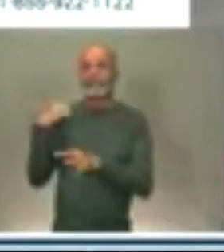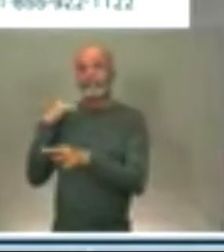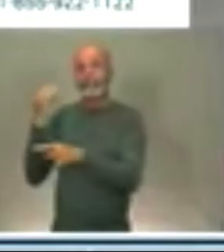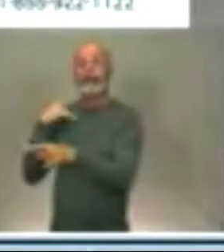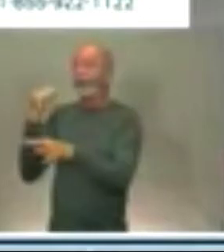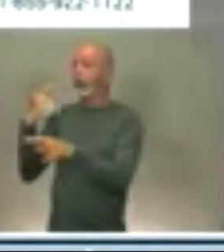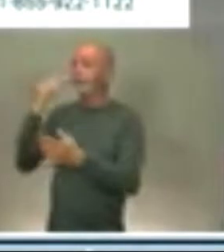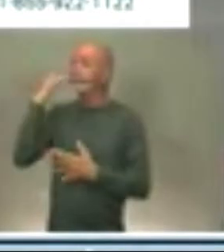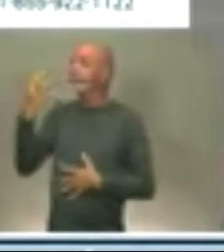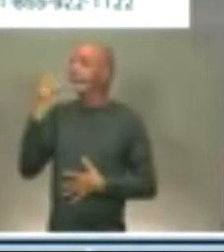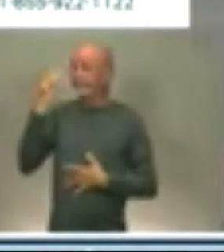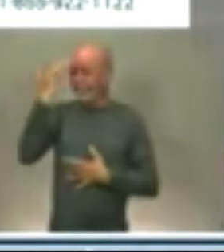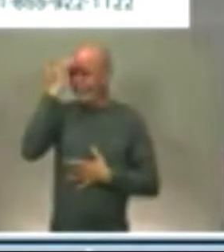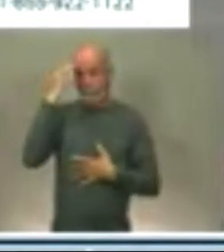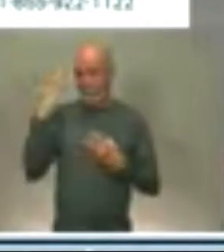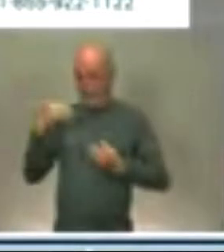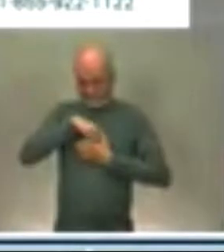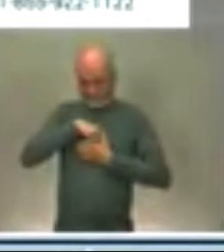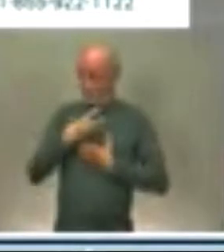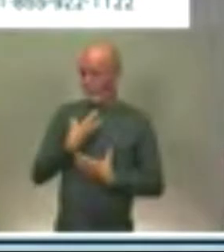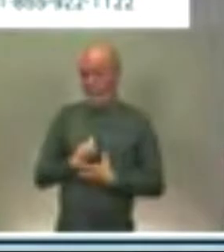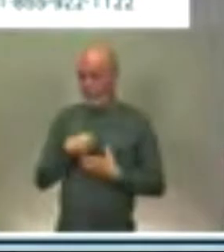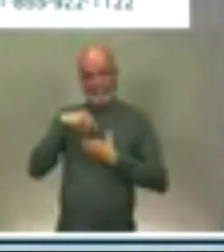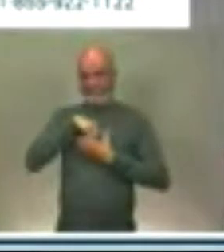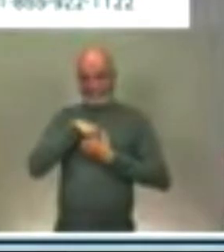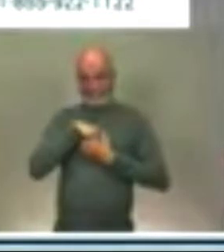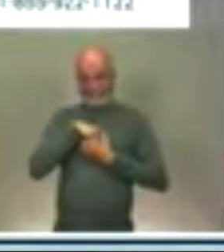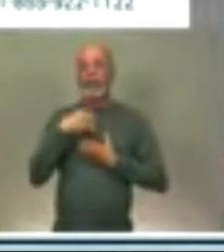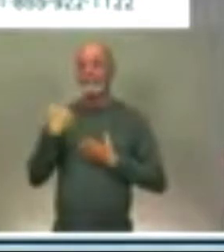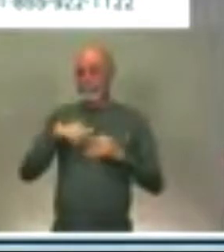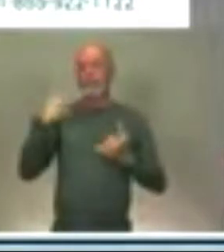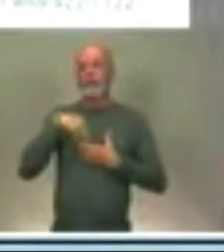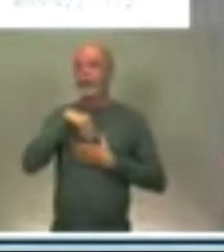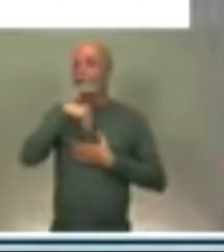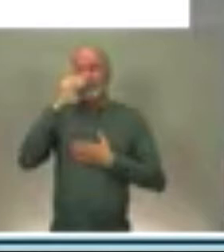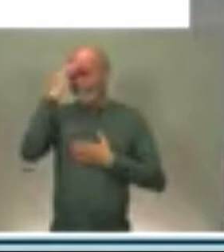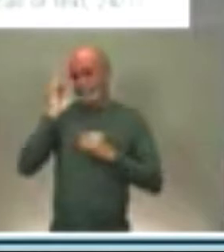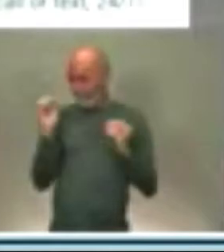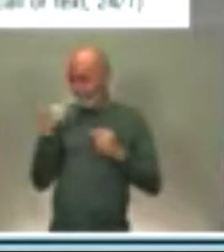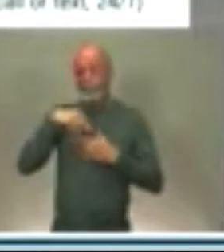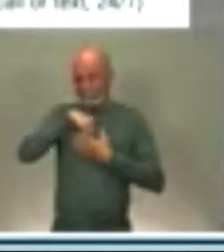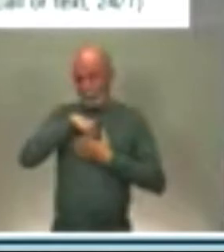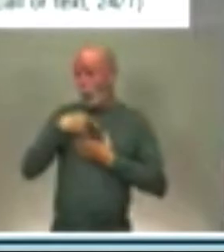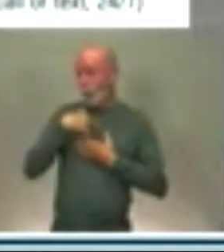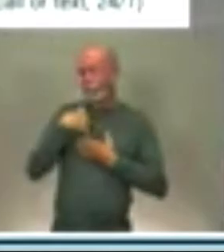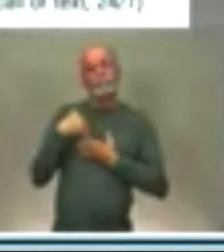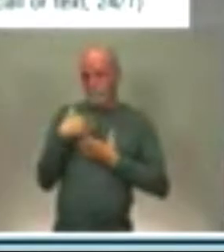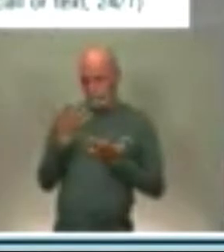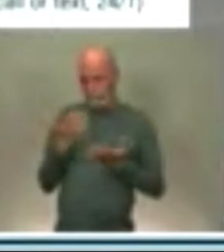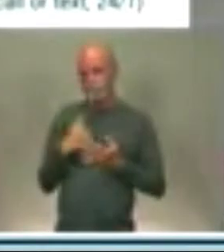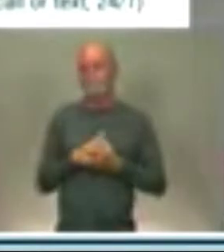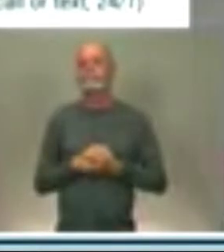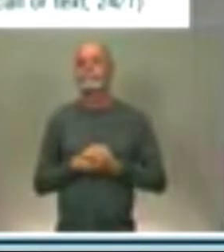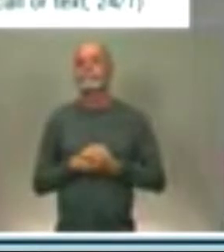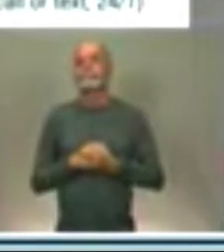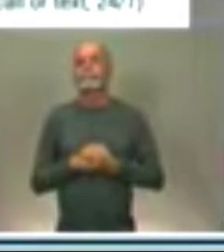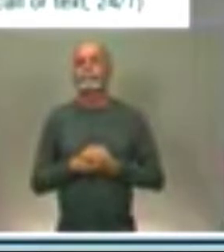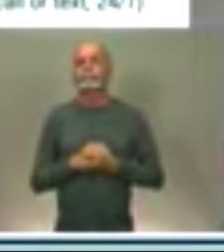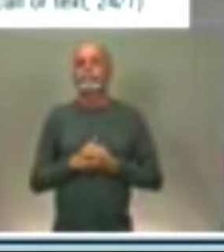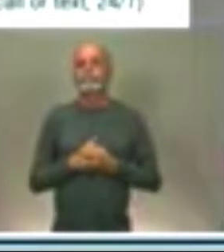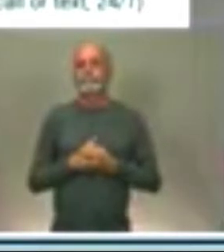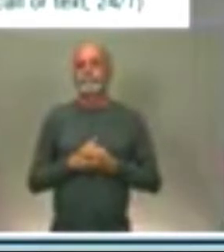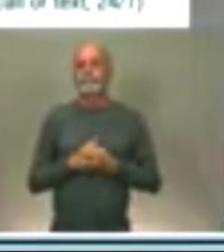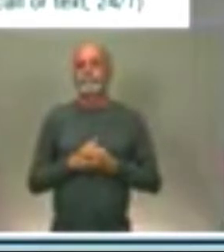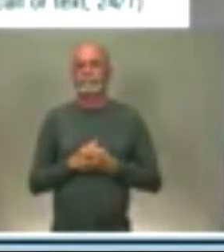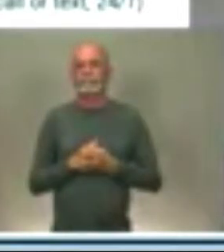travelers who need it and to close contacts of confirmed cases and anyone else who is directed by public health to get tested.